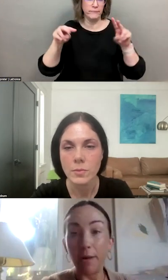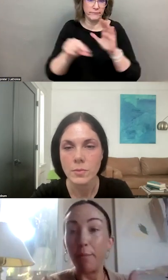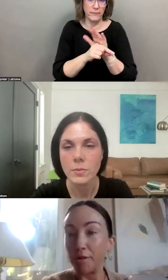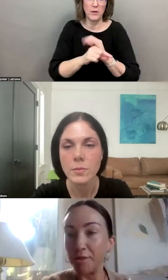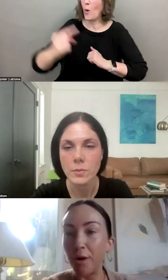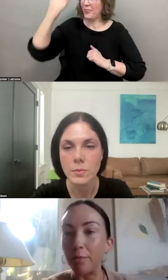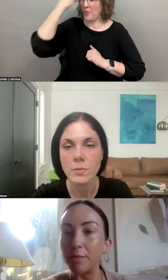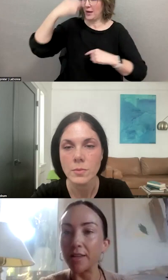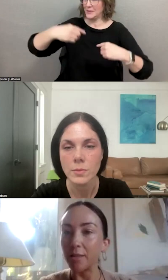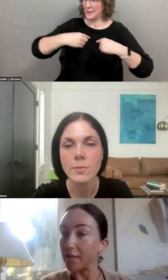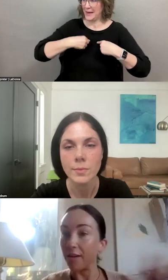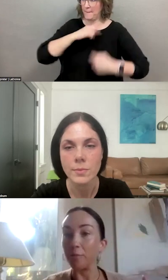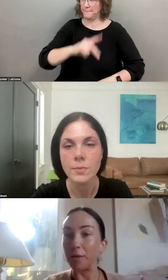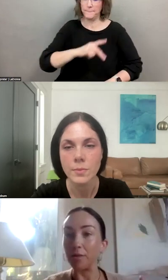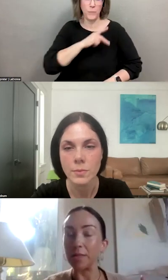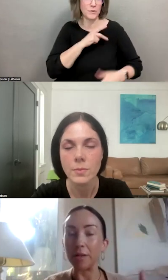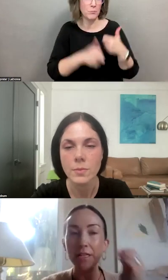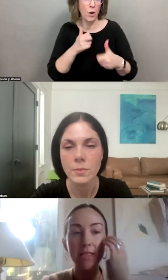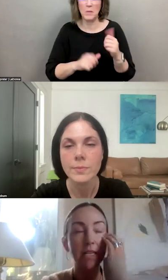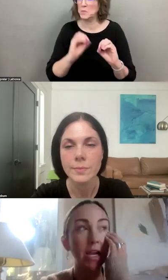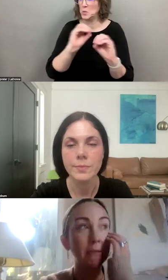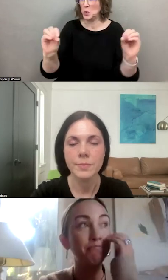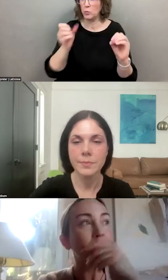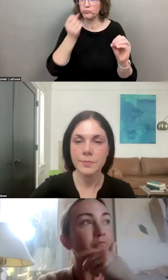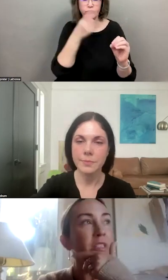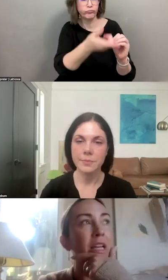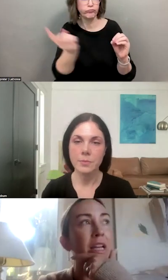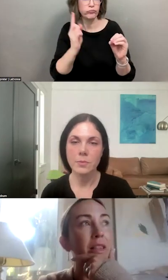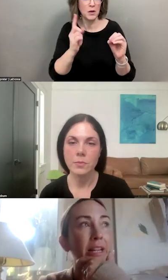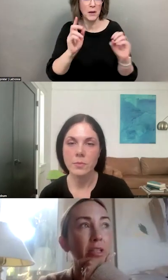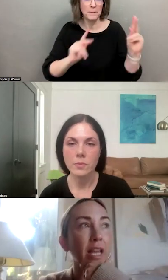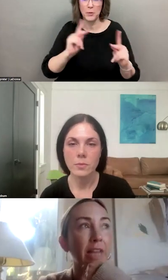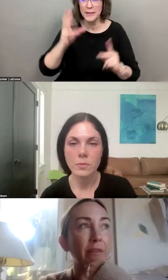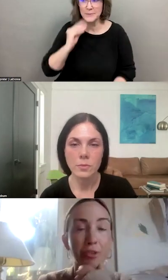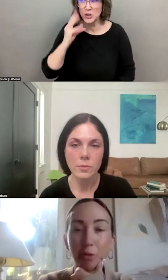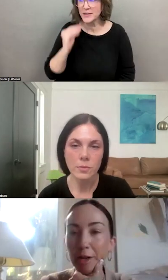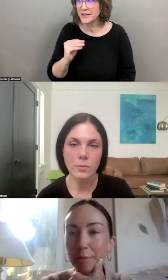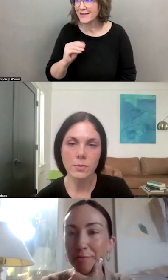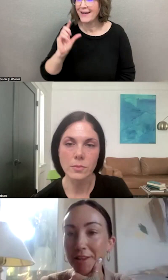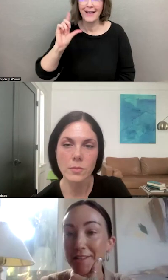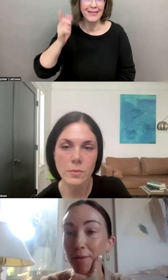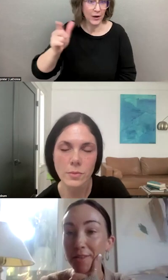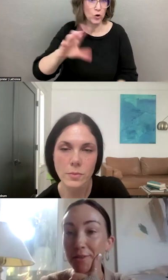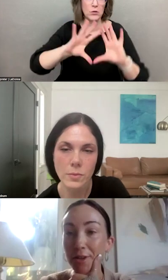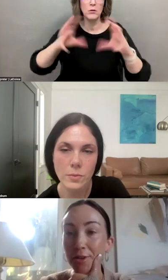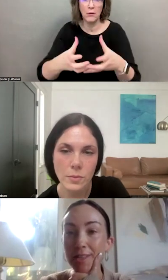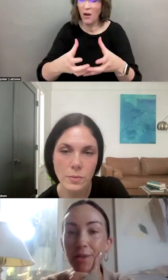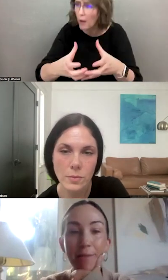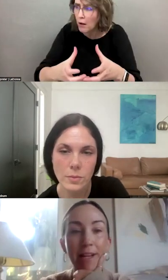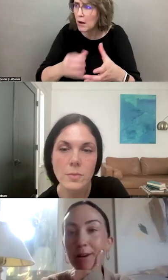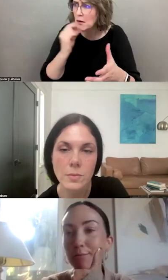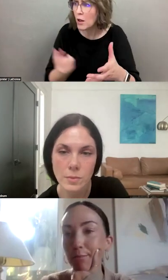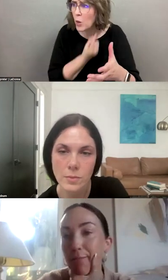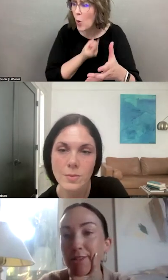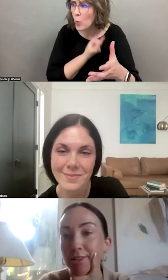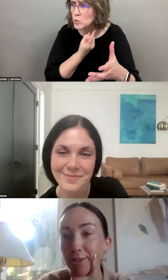a personal problem and not something that other people experienced. And later in life, I went to group therapy and realized I wasn't alone. And so I made